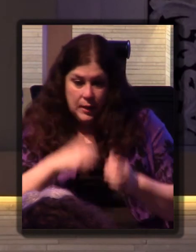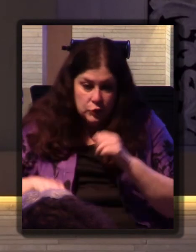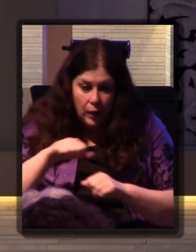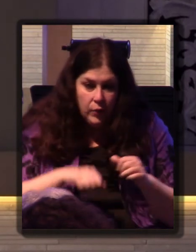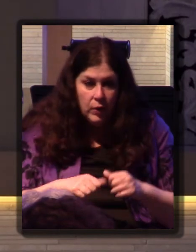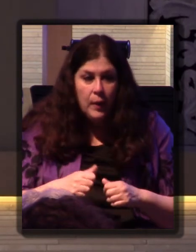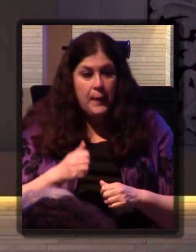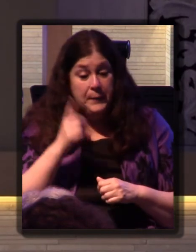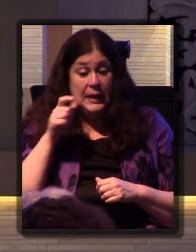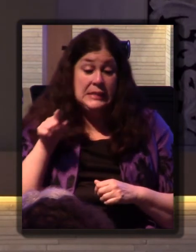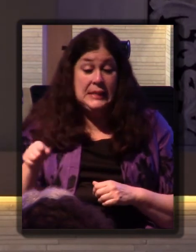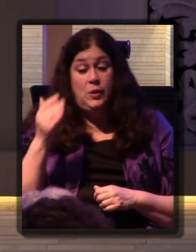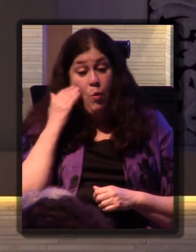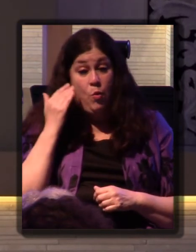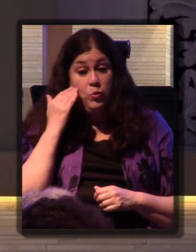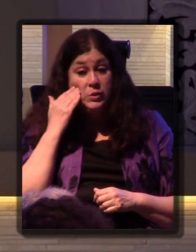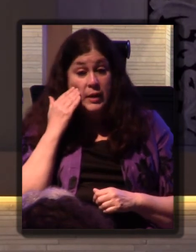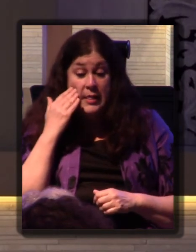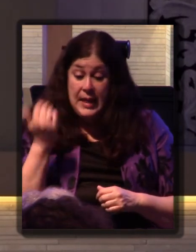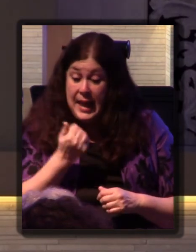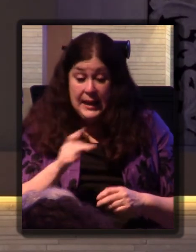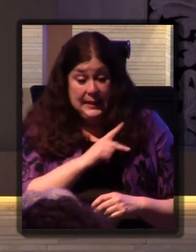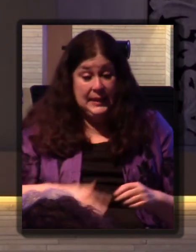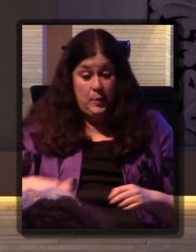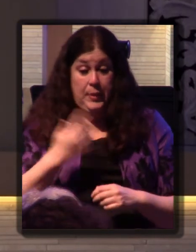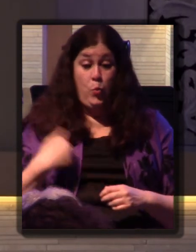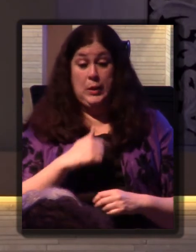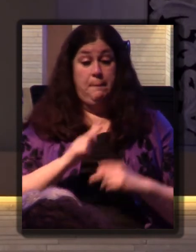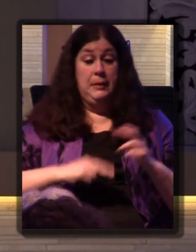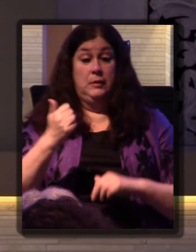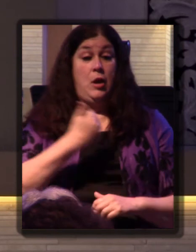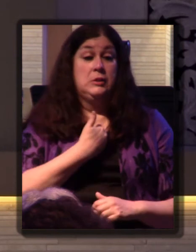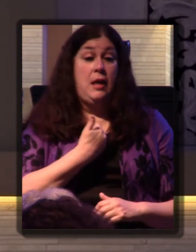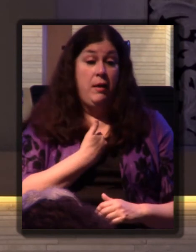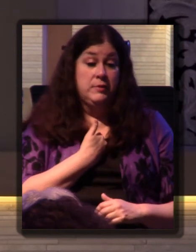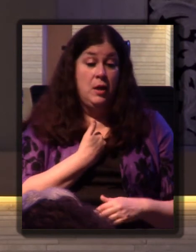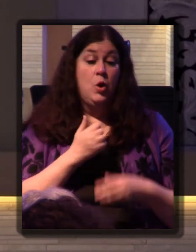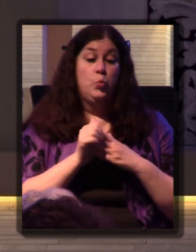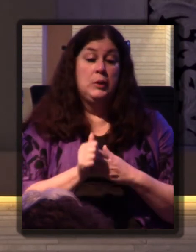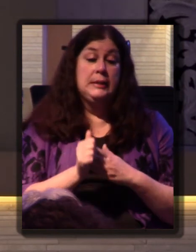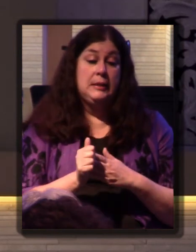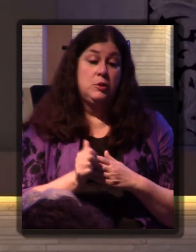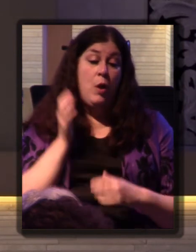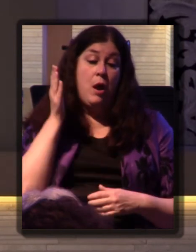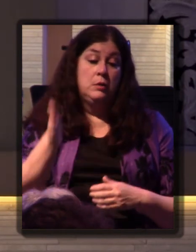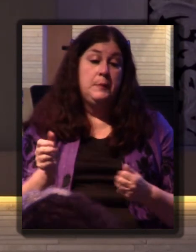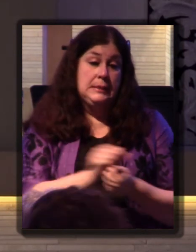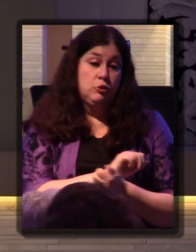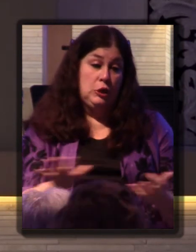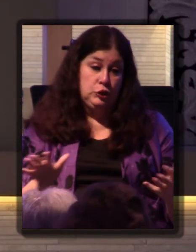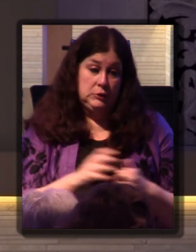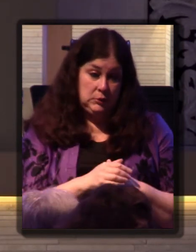languages because he knows that any kingdom we build will lead to